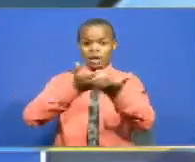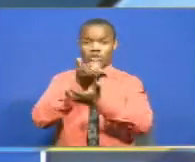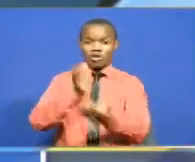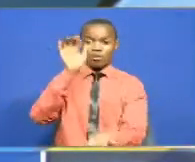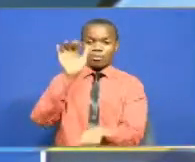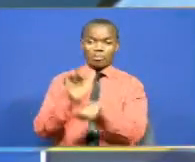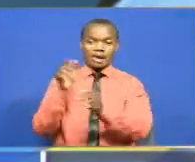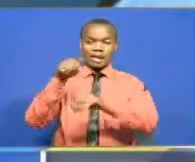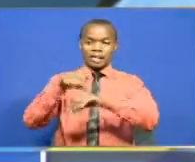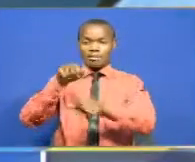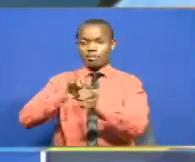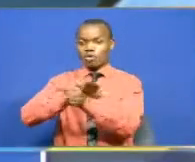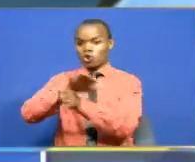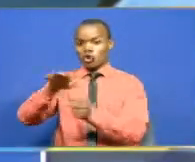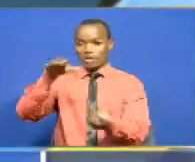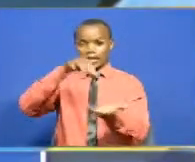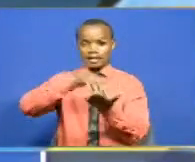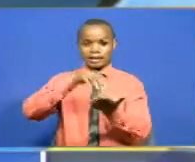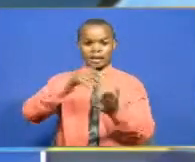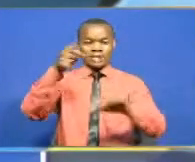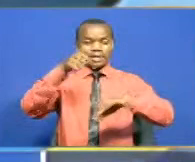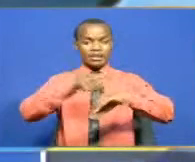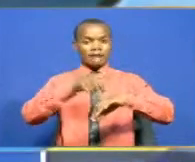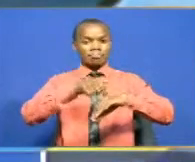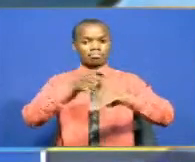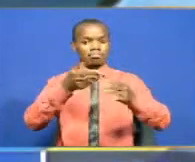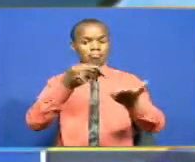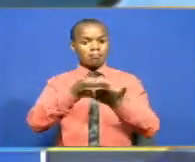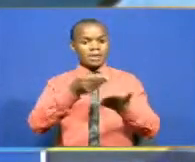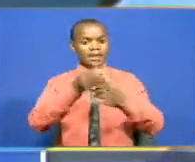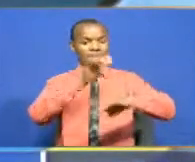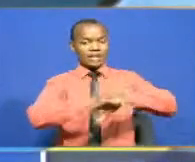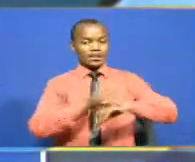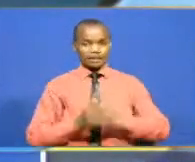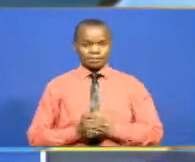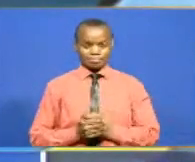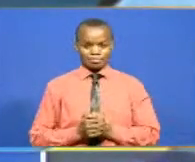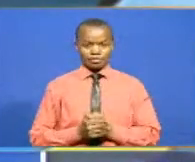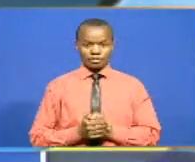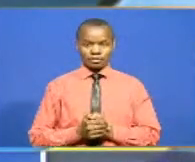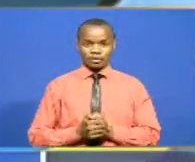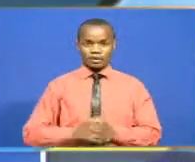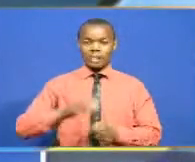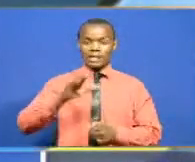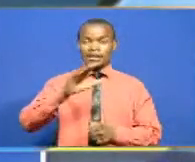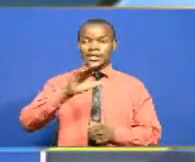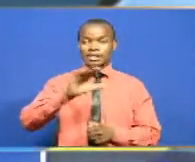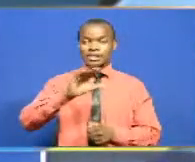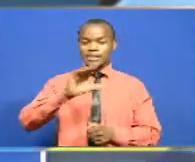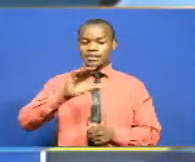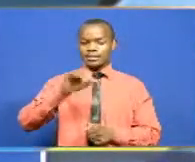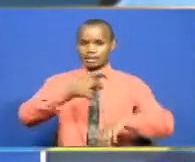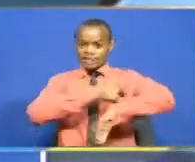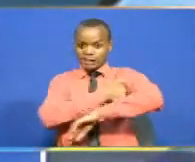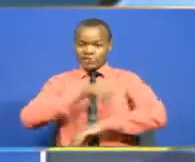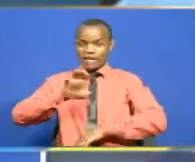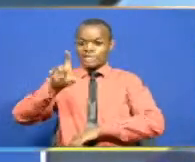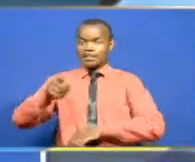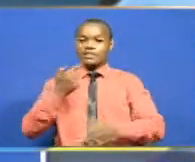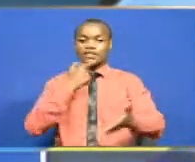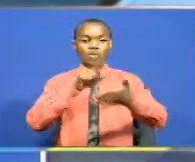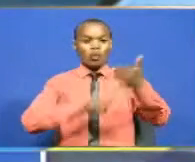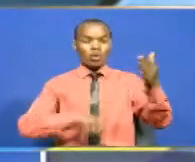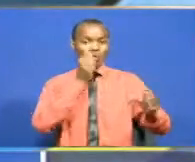the COVID-19 pandemic ate into the telco's earning. The telco's chief executive, Peter Ndegwa, said performance is